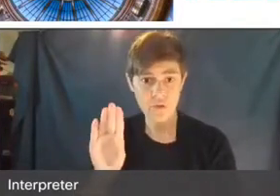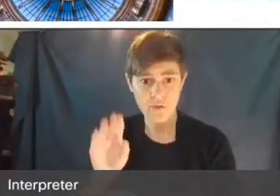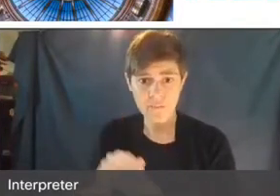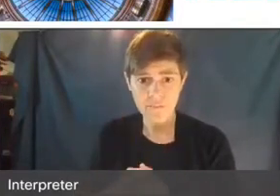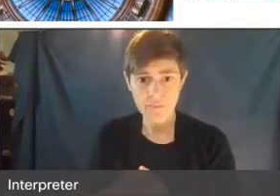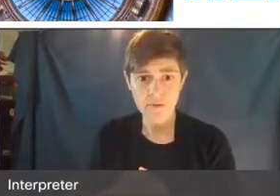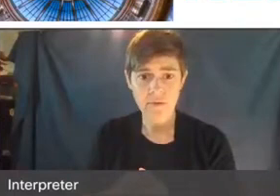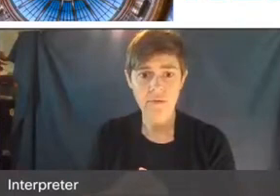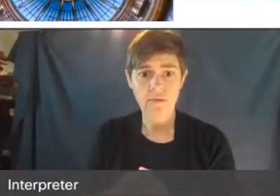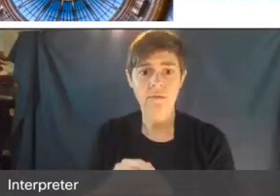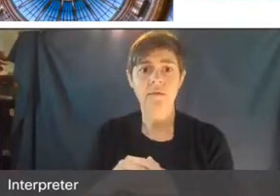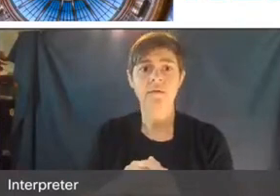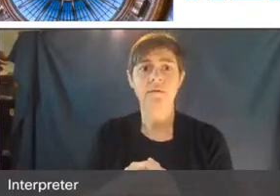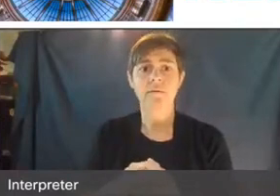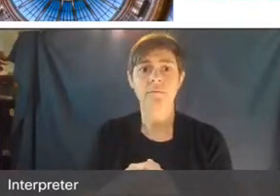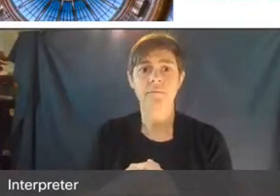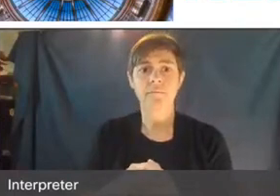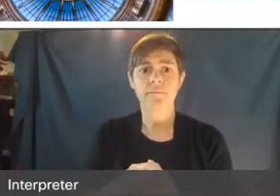On the committee,